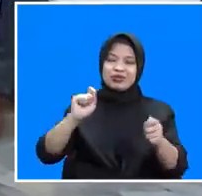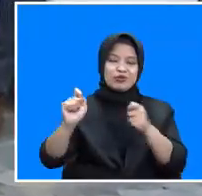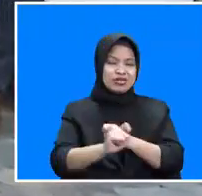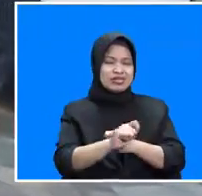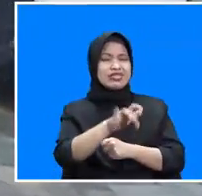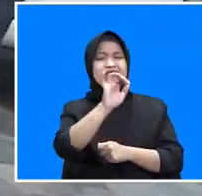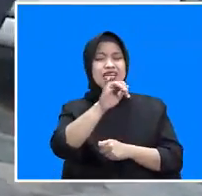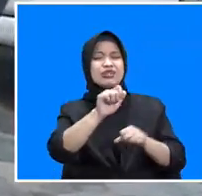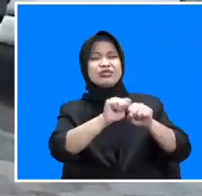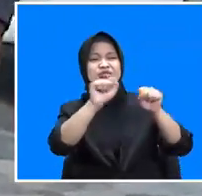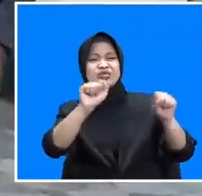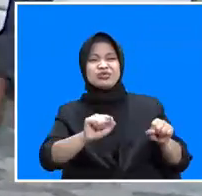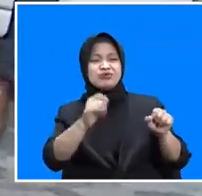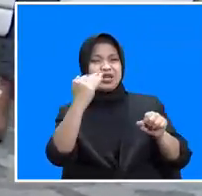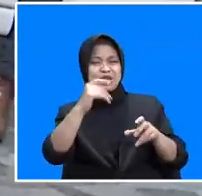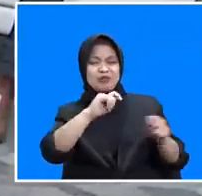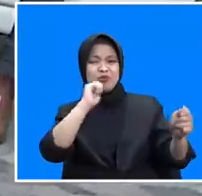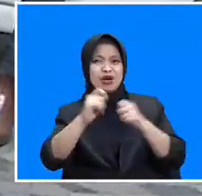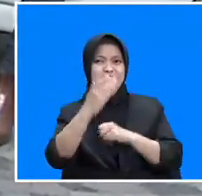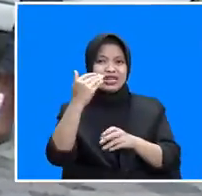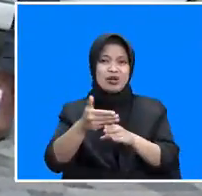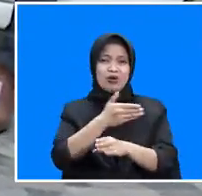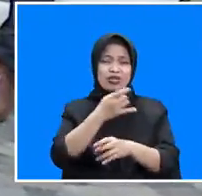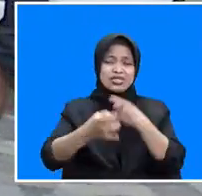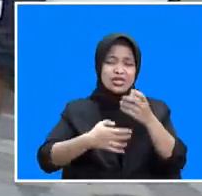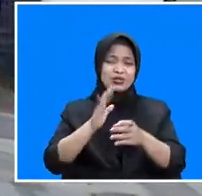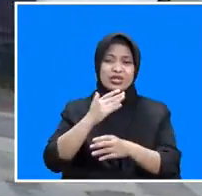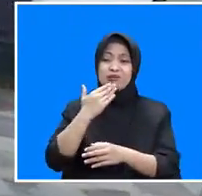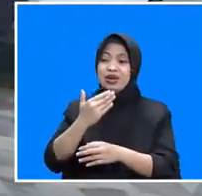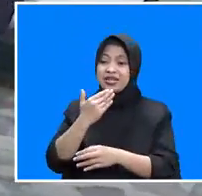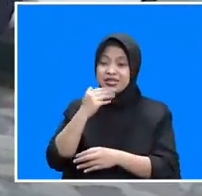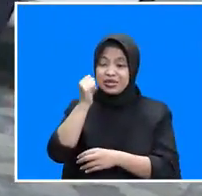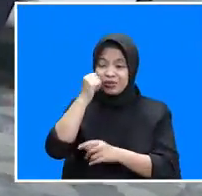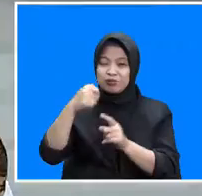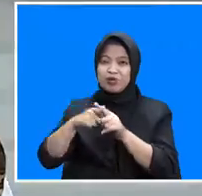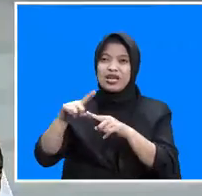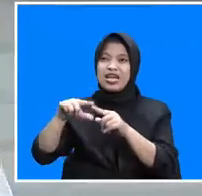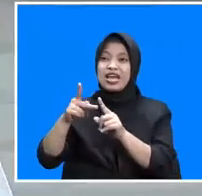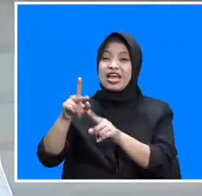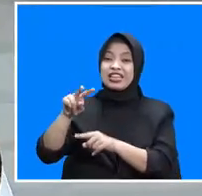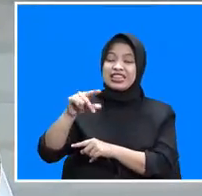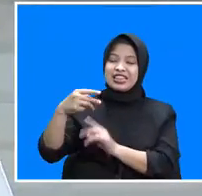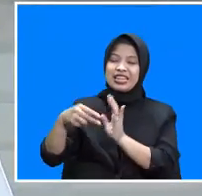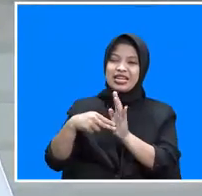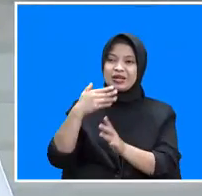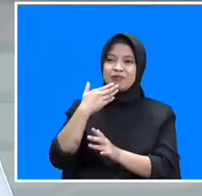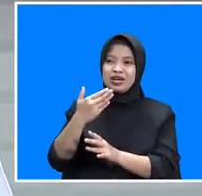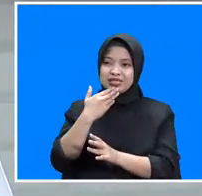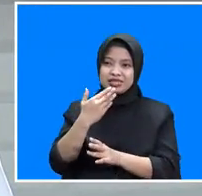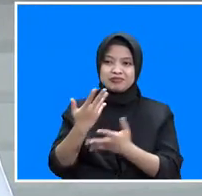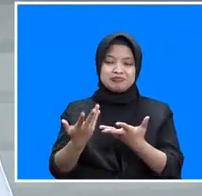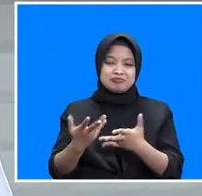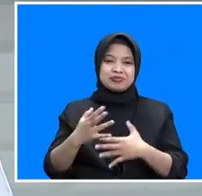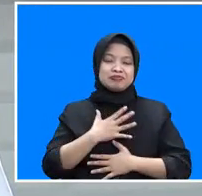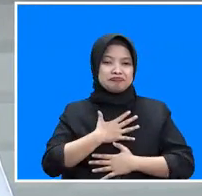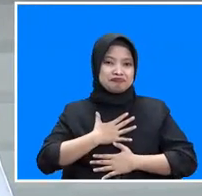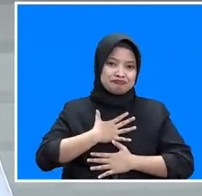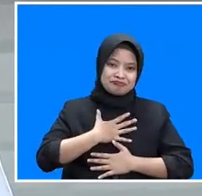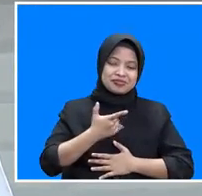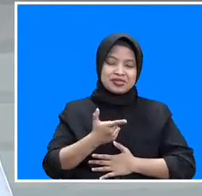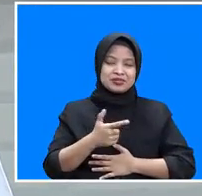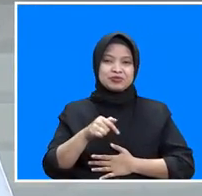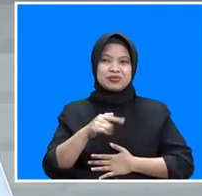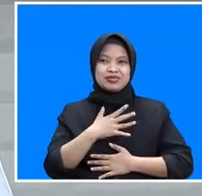probably another hour. So, yes. Thank you so much, Ms. Catherine. Sahabat Dikbud, unfortunately, I think we